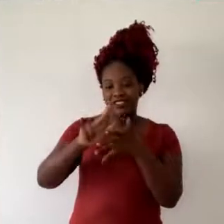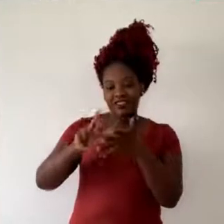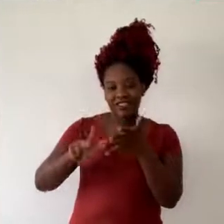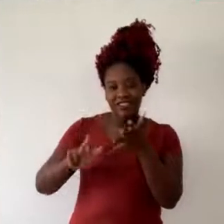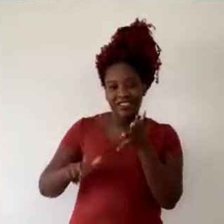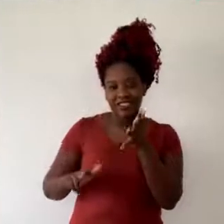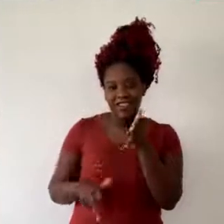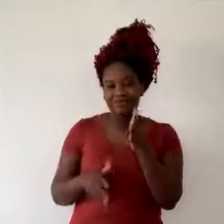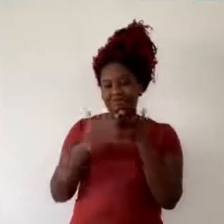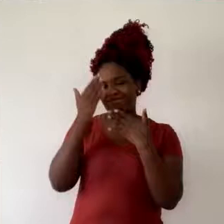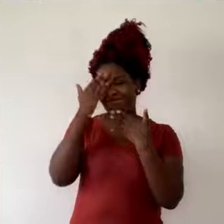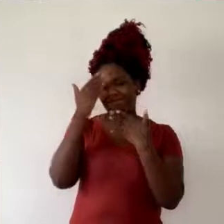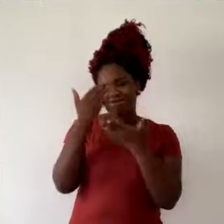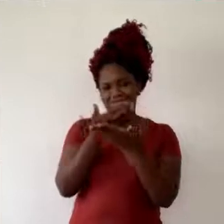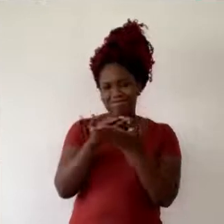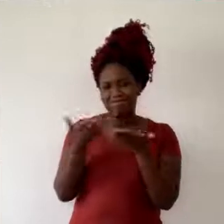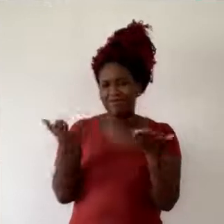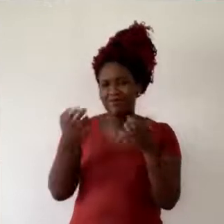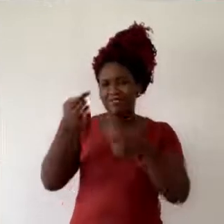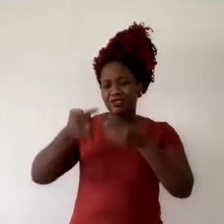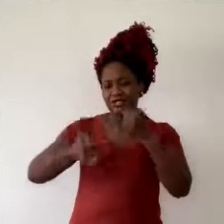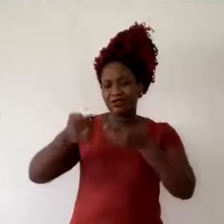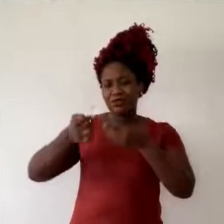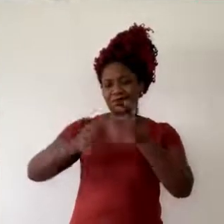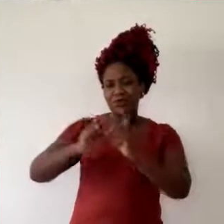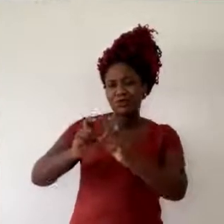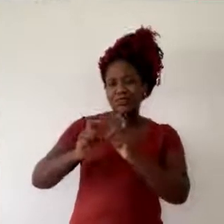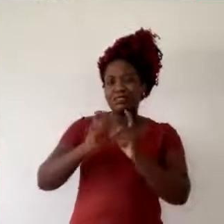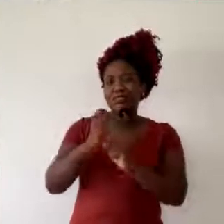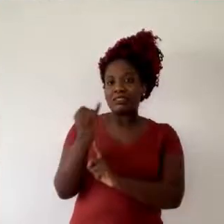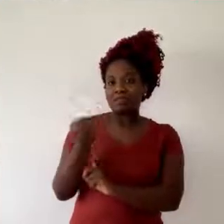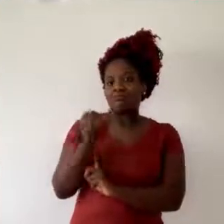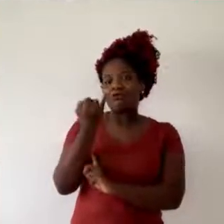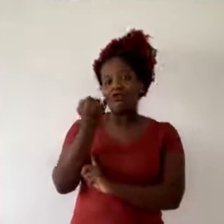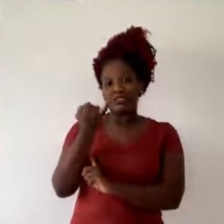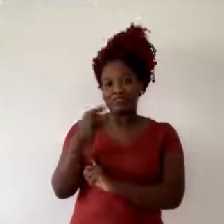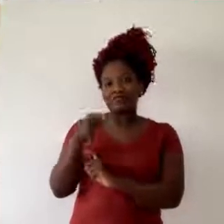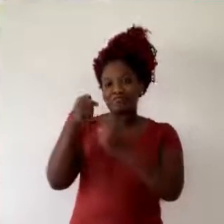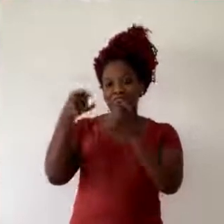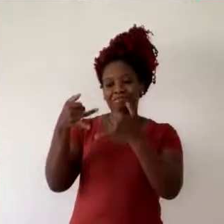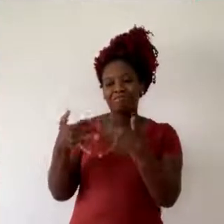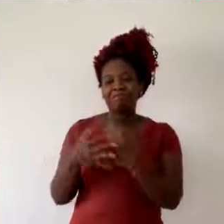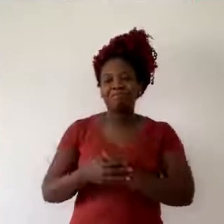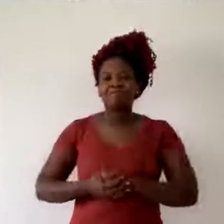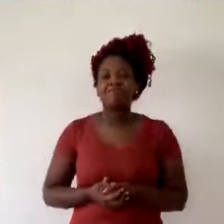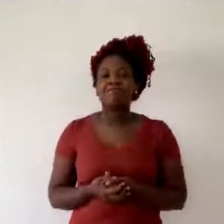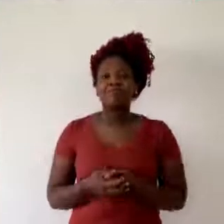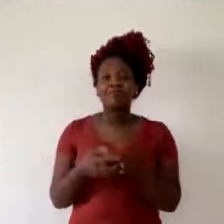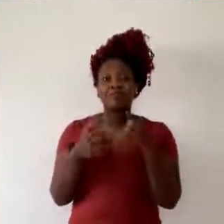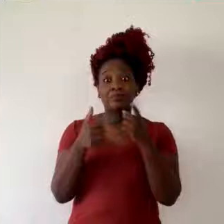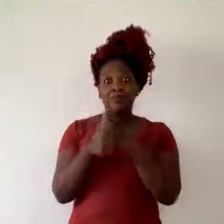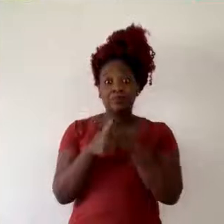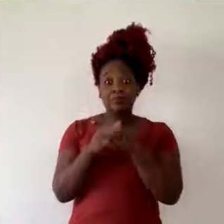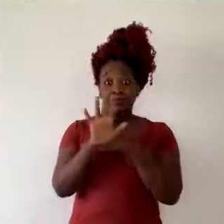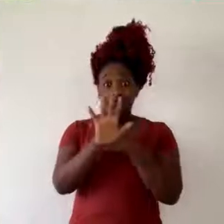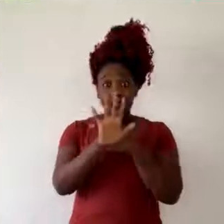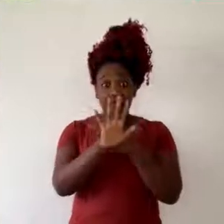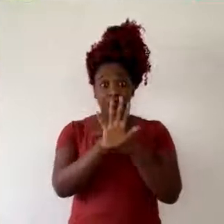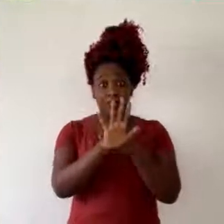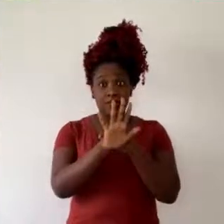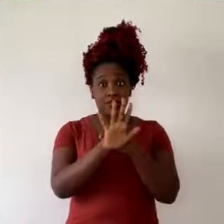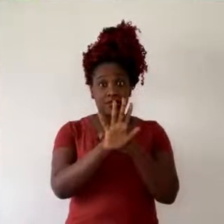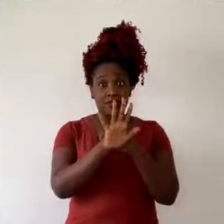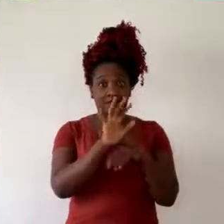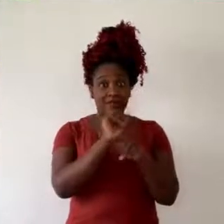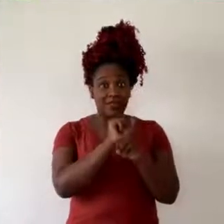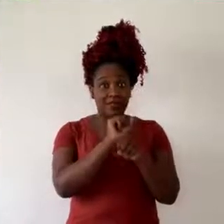following this path as well. And I'm so happy that you've been providing this debate to us. So first of